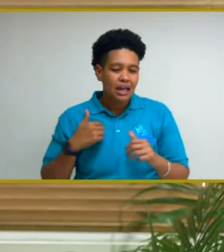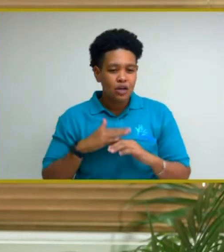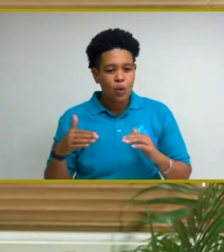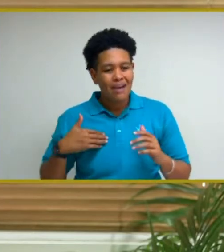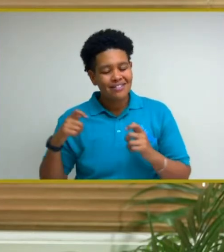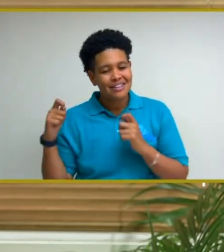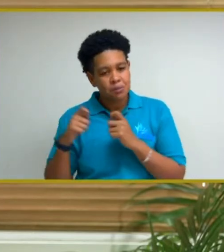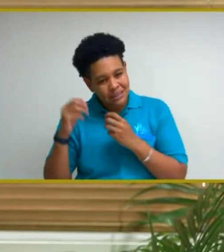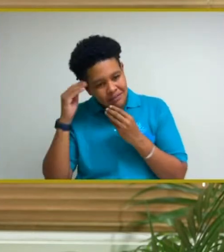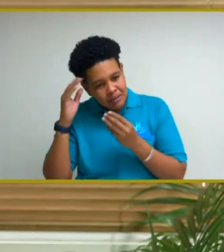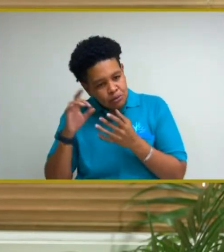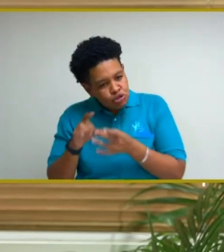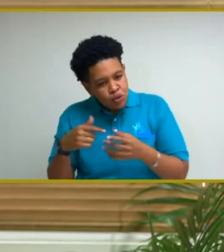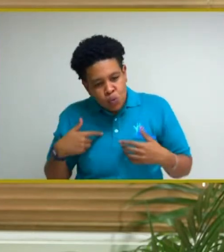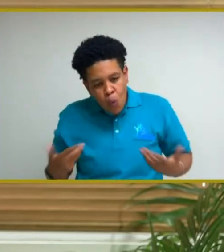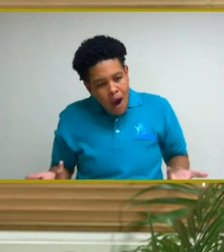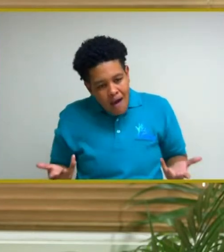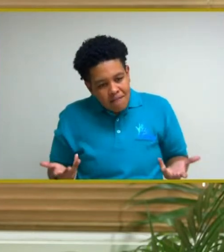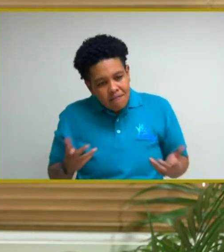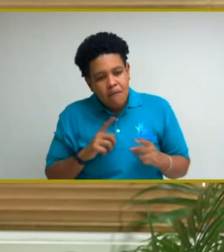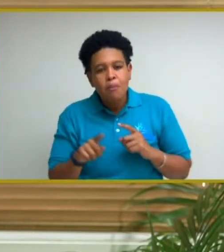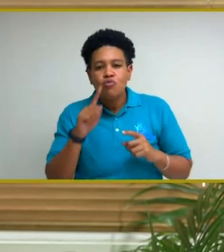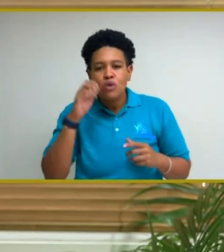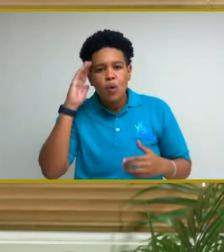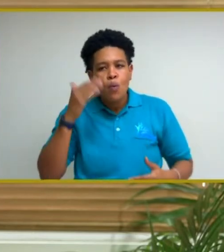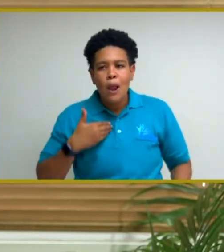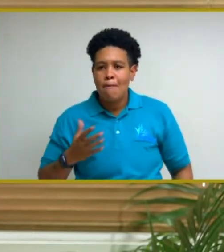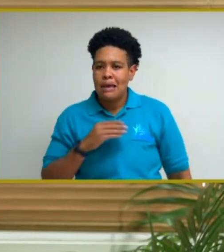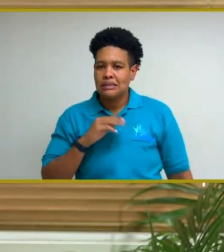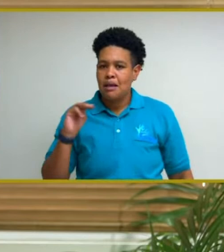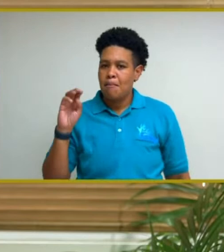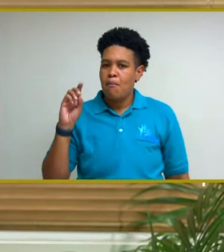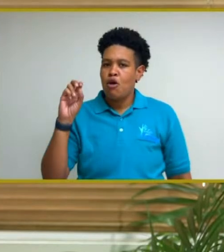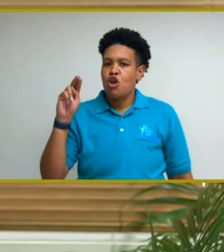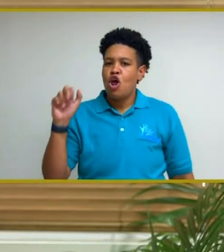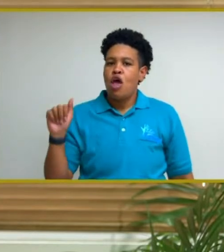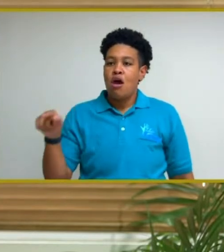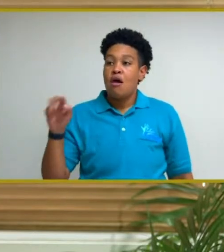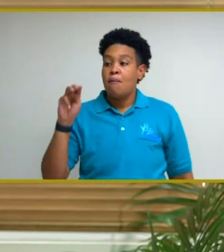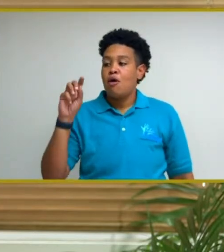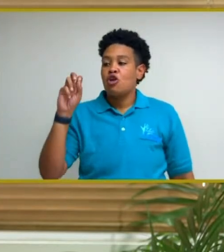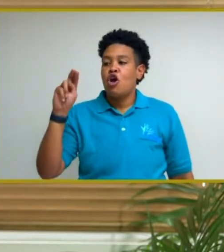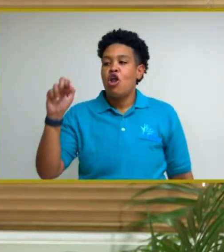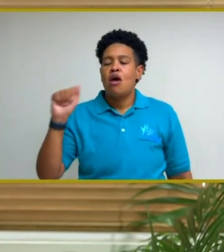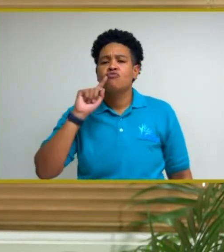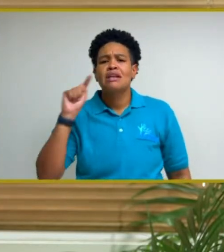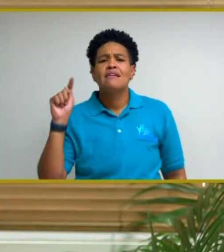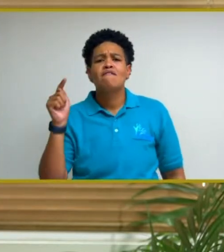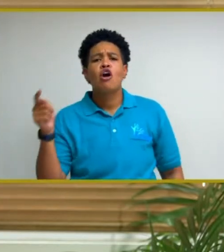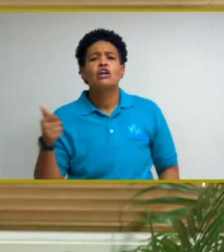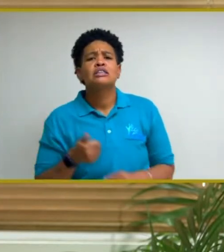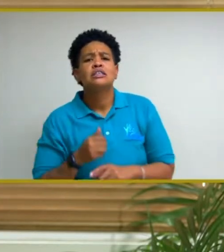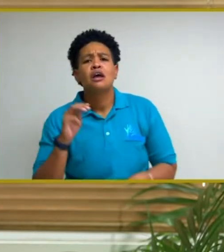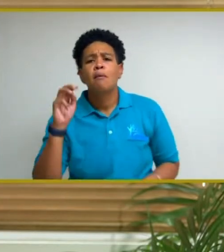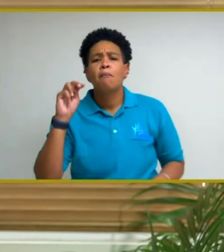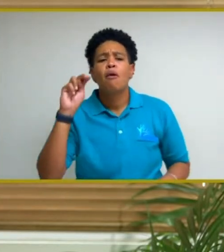specific details on that, but very welcome. This Moderna, this is the first